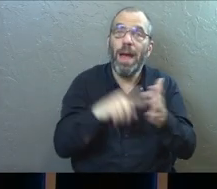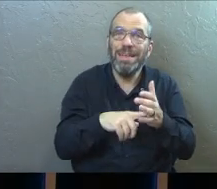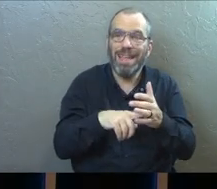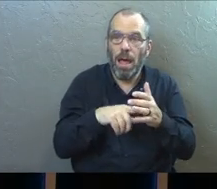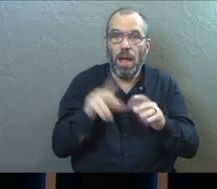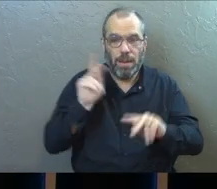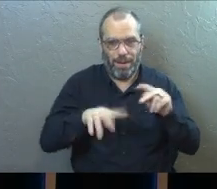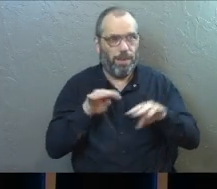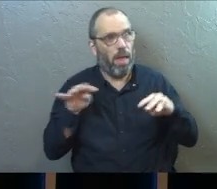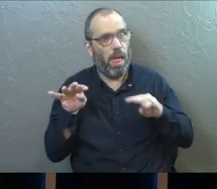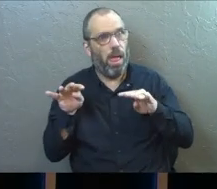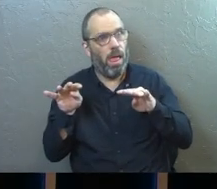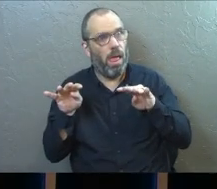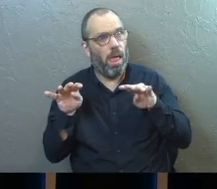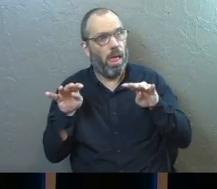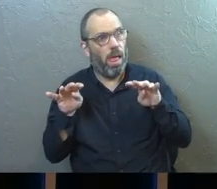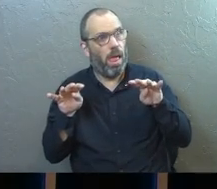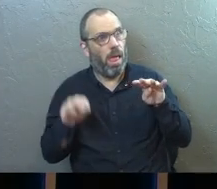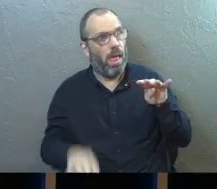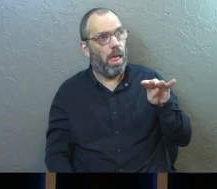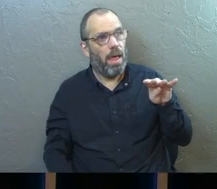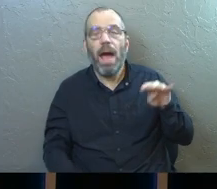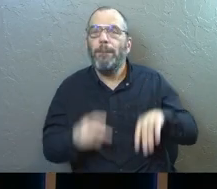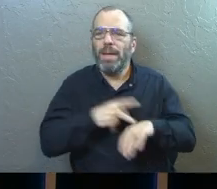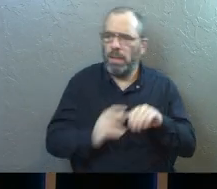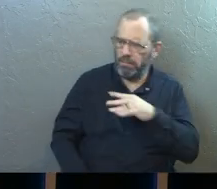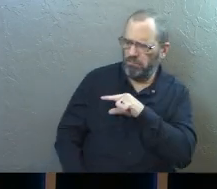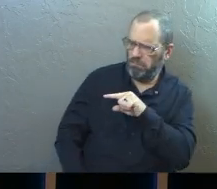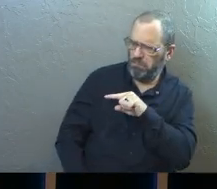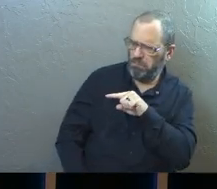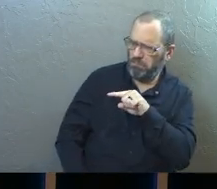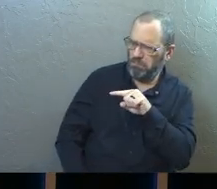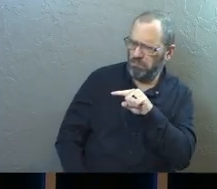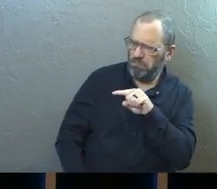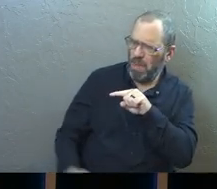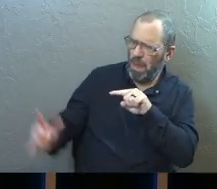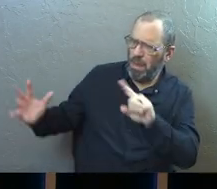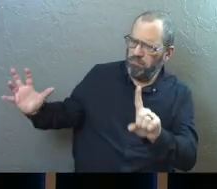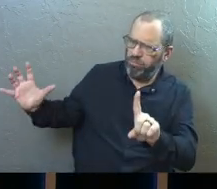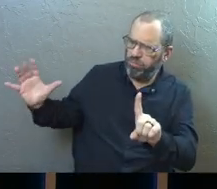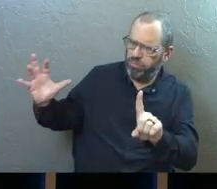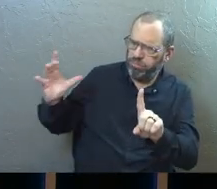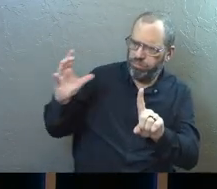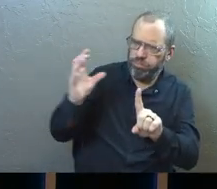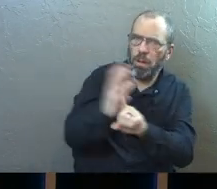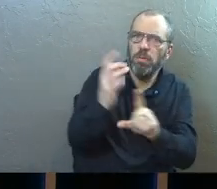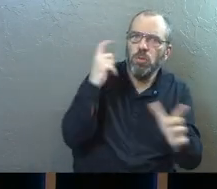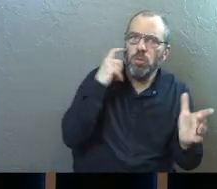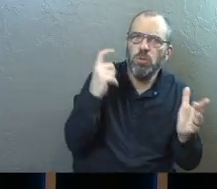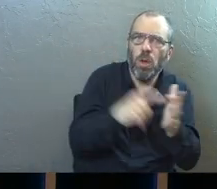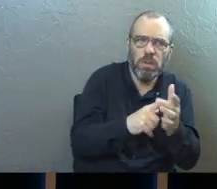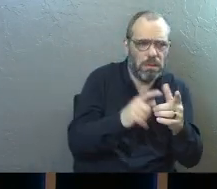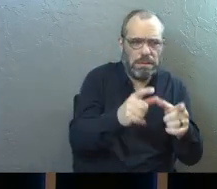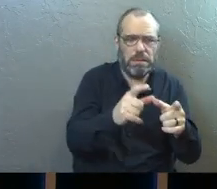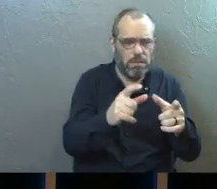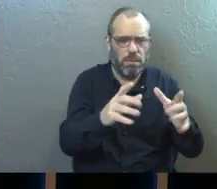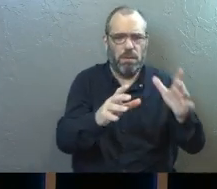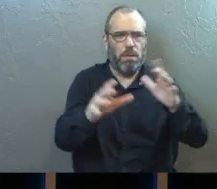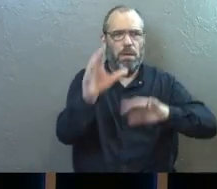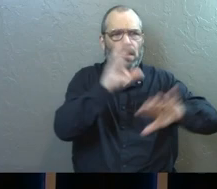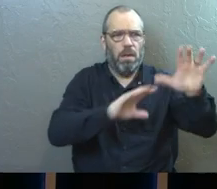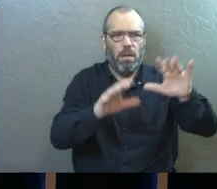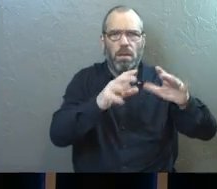the reaction of the people, right? The people are flocking to them, to him and John, and they're recognizing this guy and